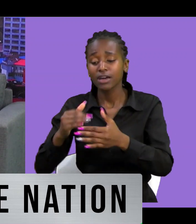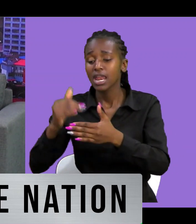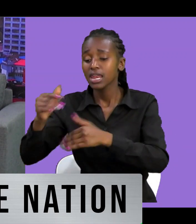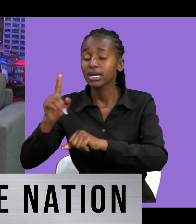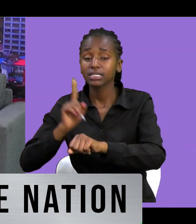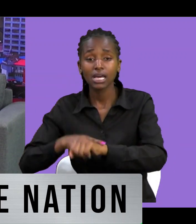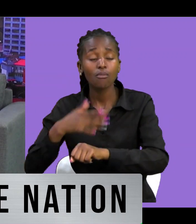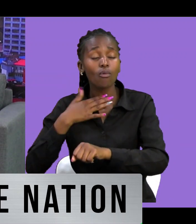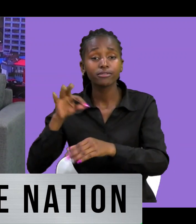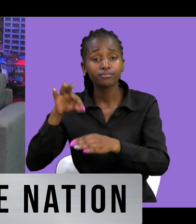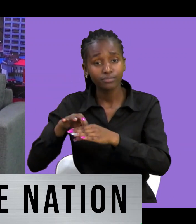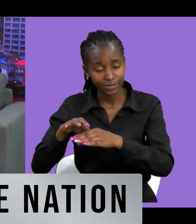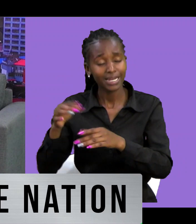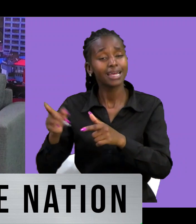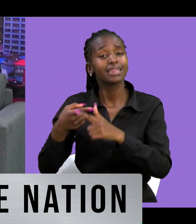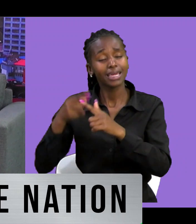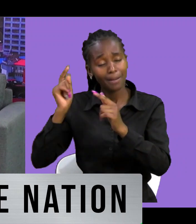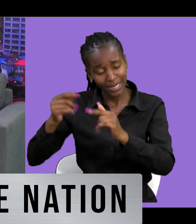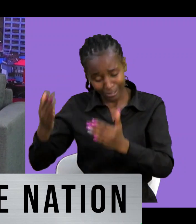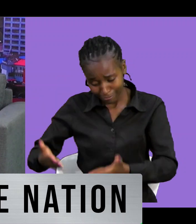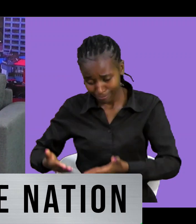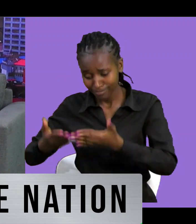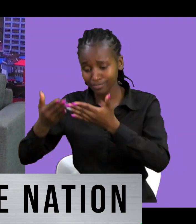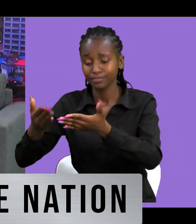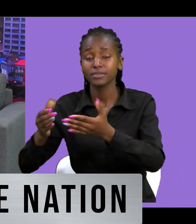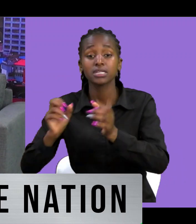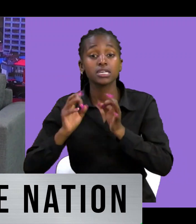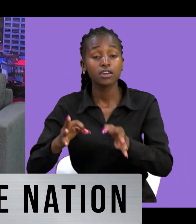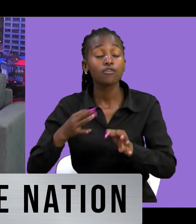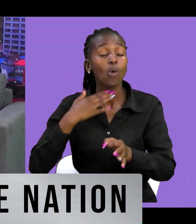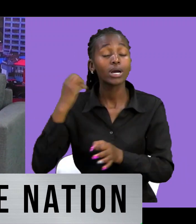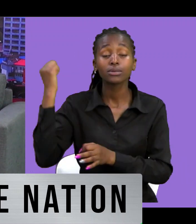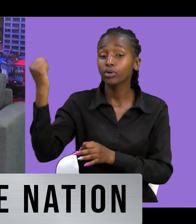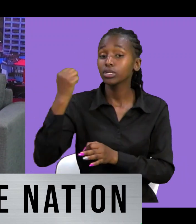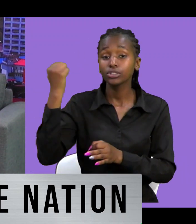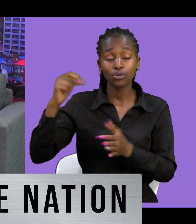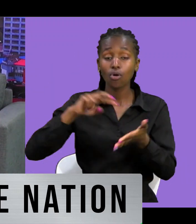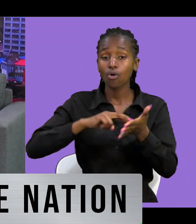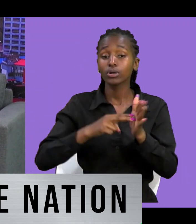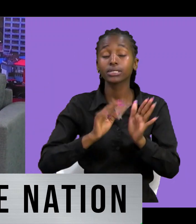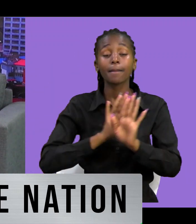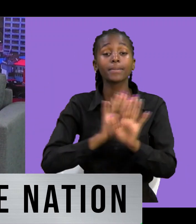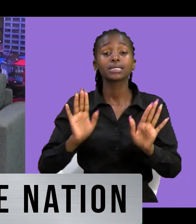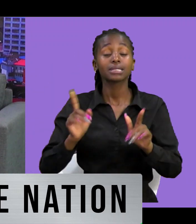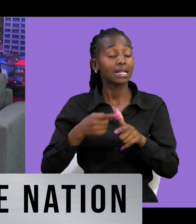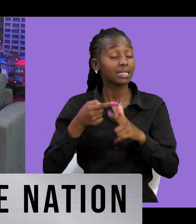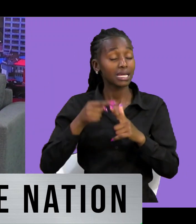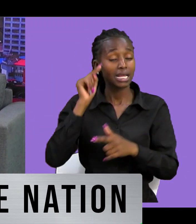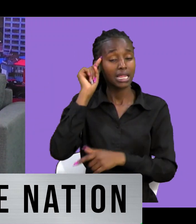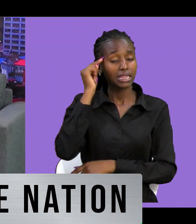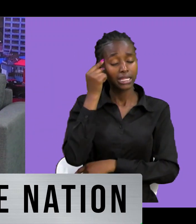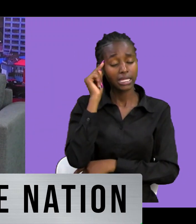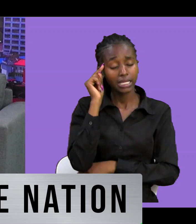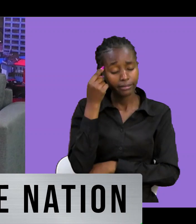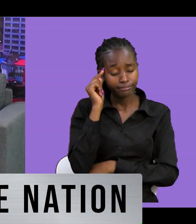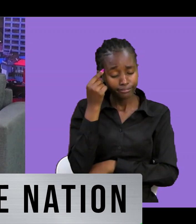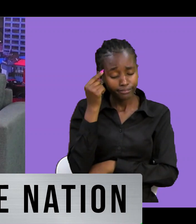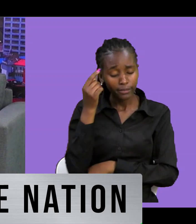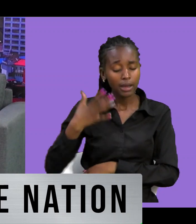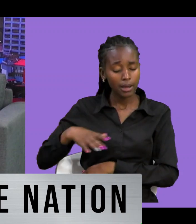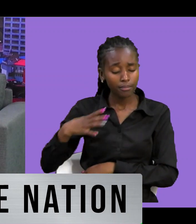wants the continuation of their political tenure now has to consider the pleas of the